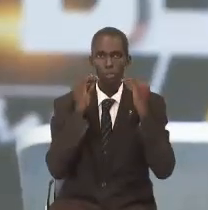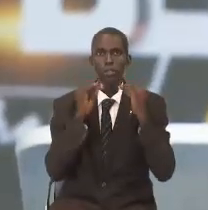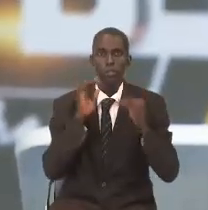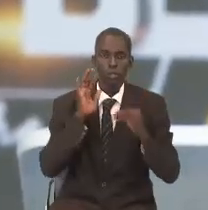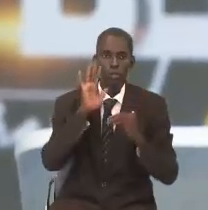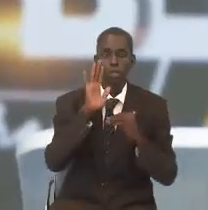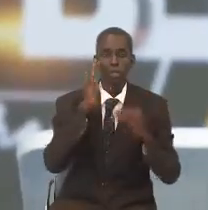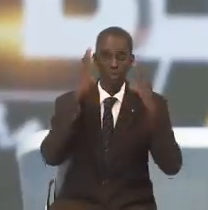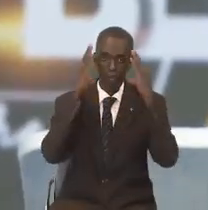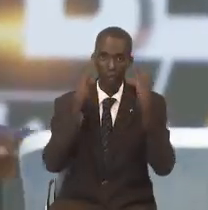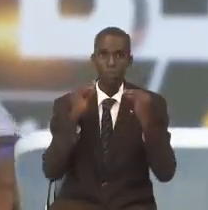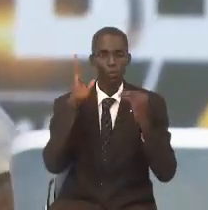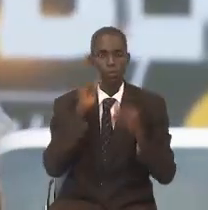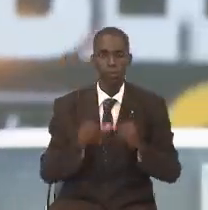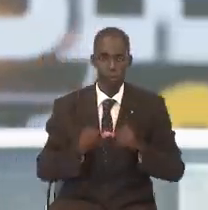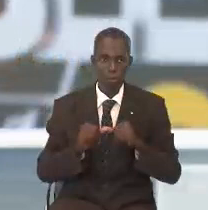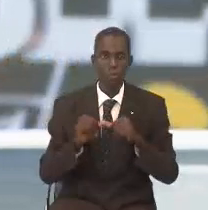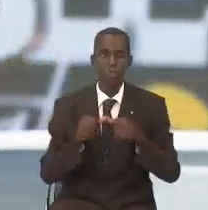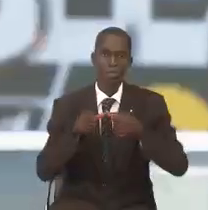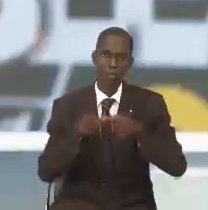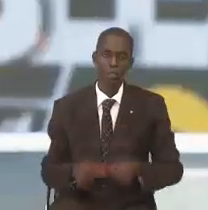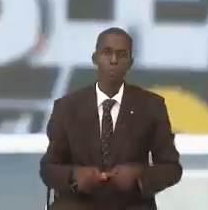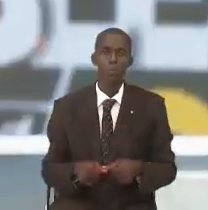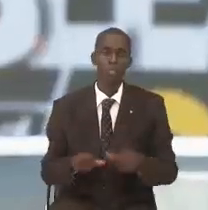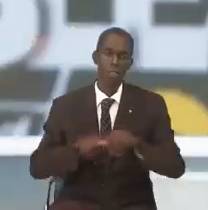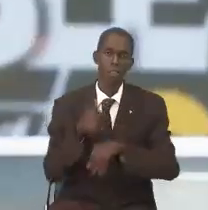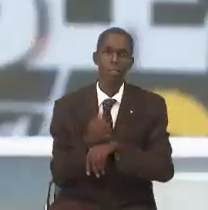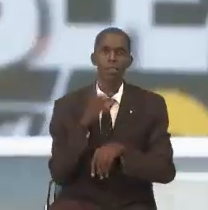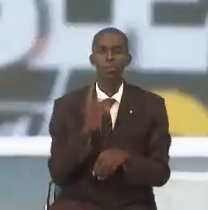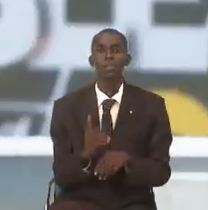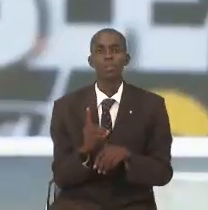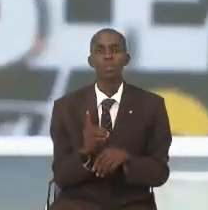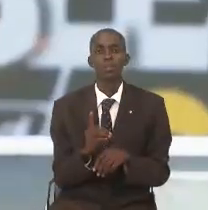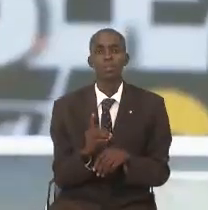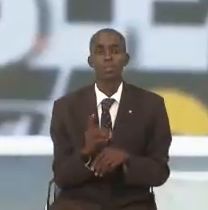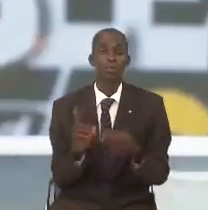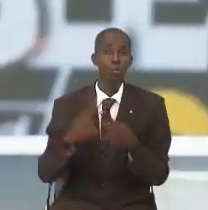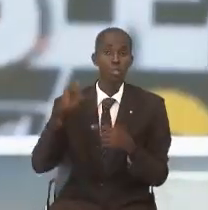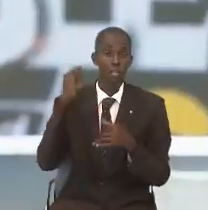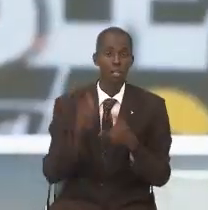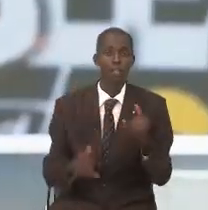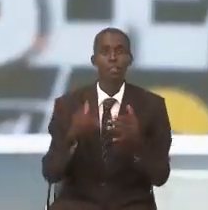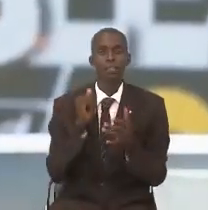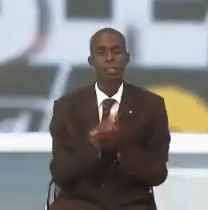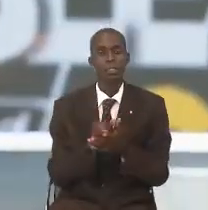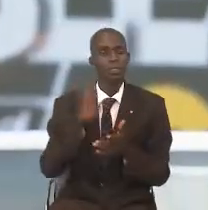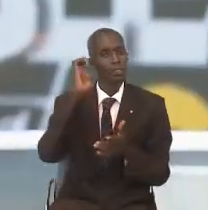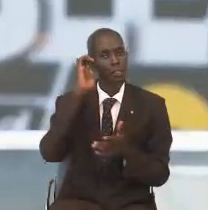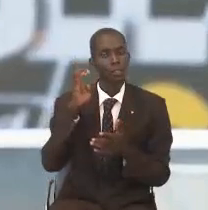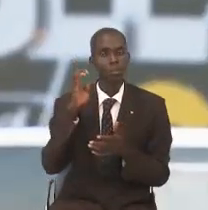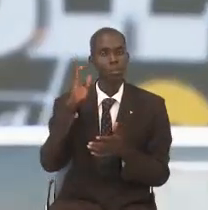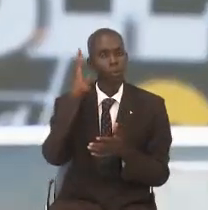endure, and you establish. It says to the end that he may establish